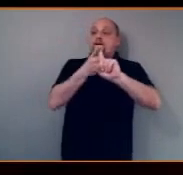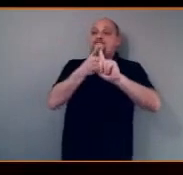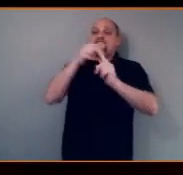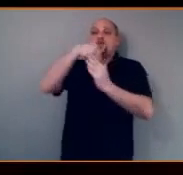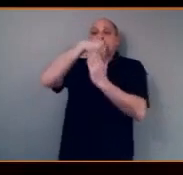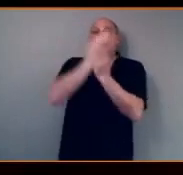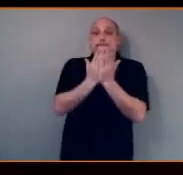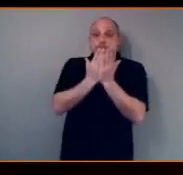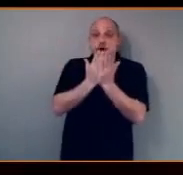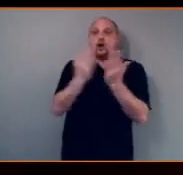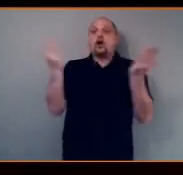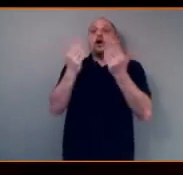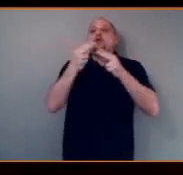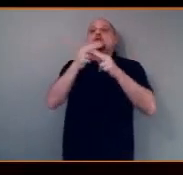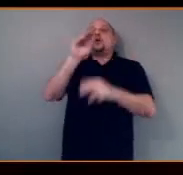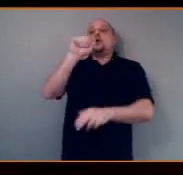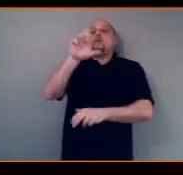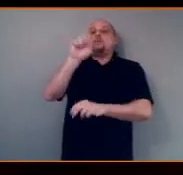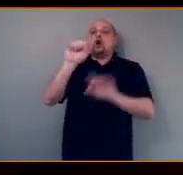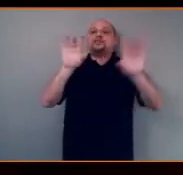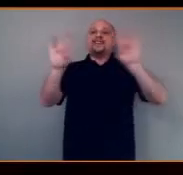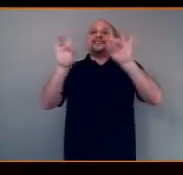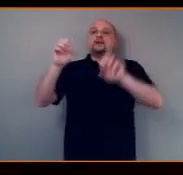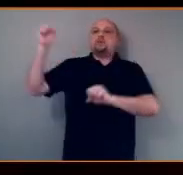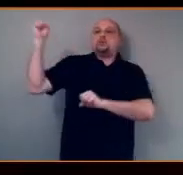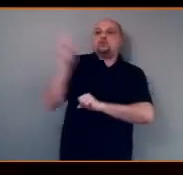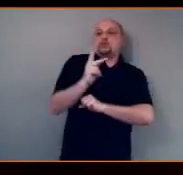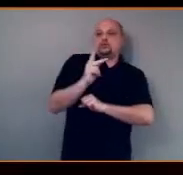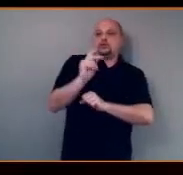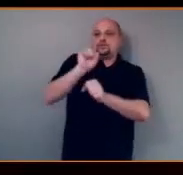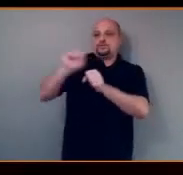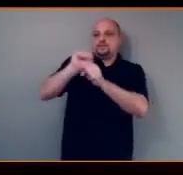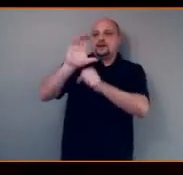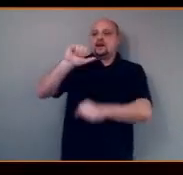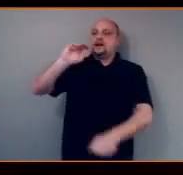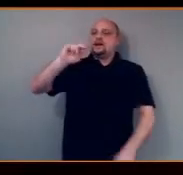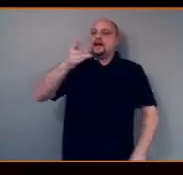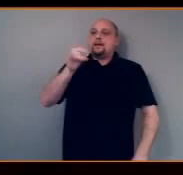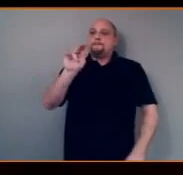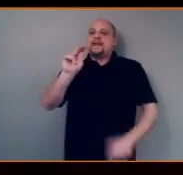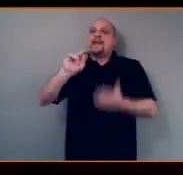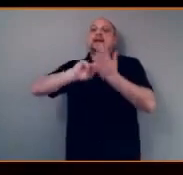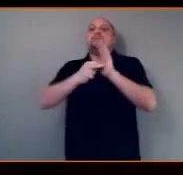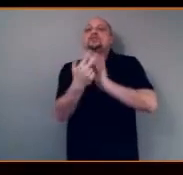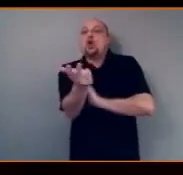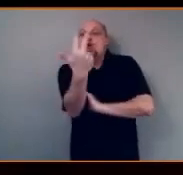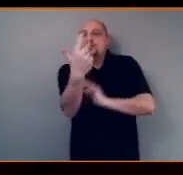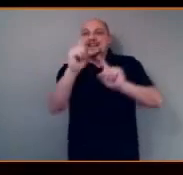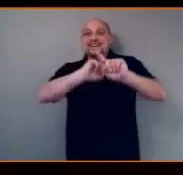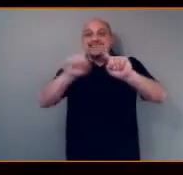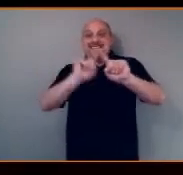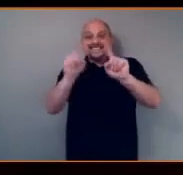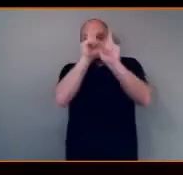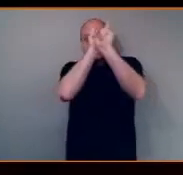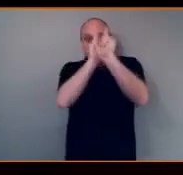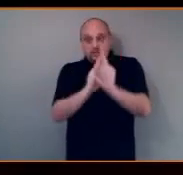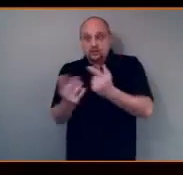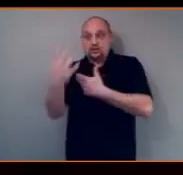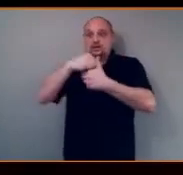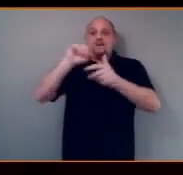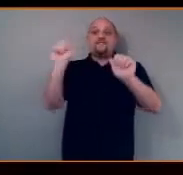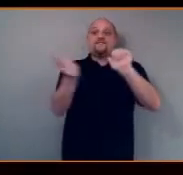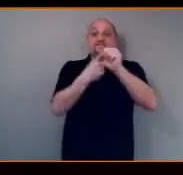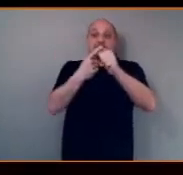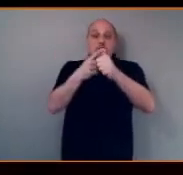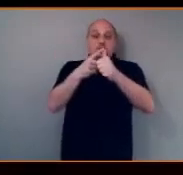Mars Sample Return Campaign. It's going to be a joint effort amongst 3 missions. So Perseverance is the first of that. Perseverance is